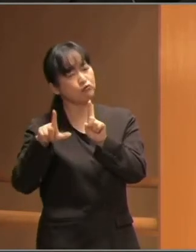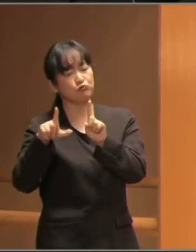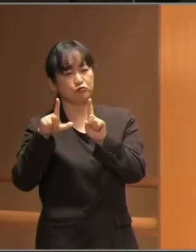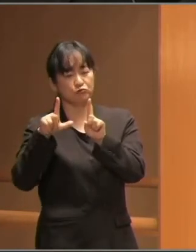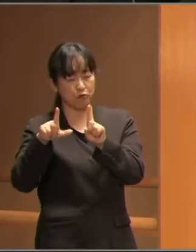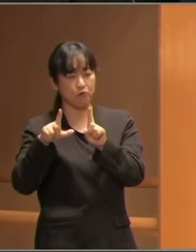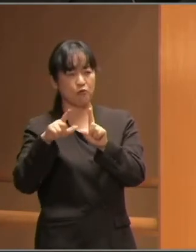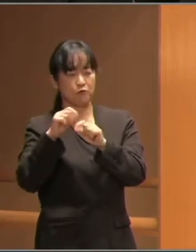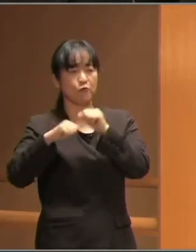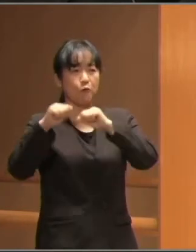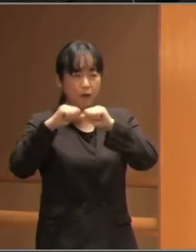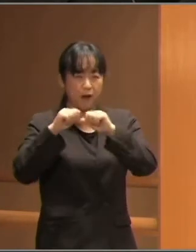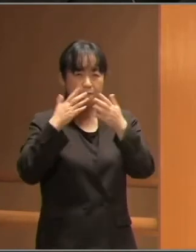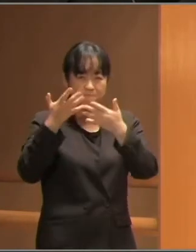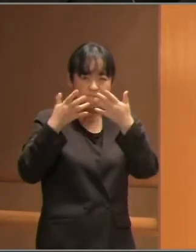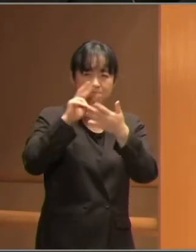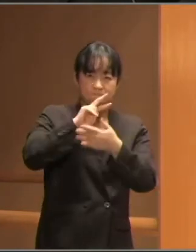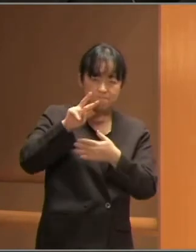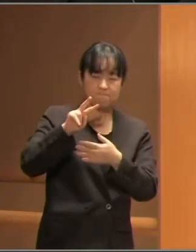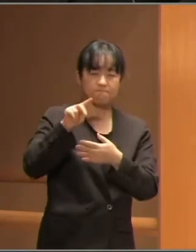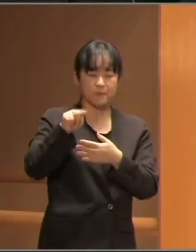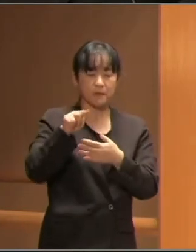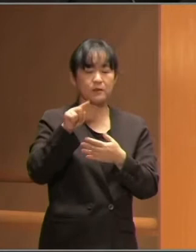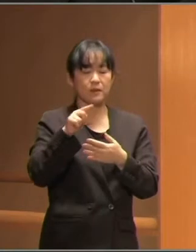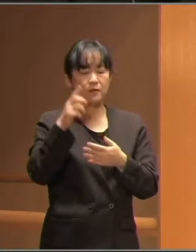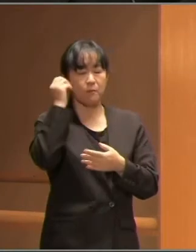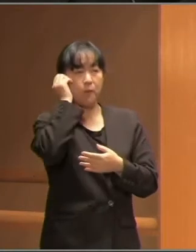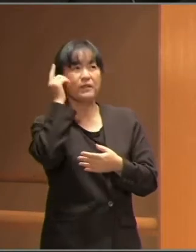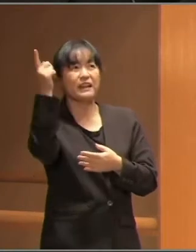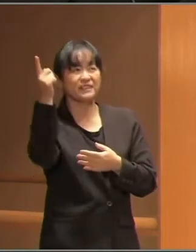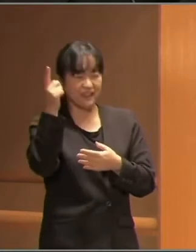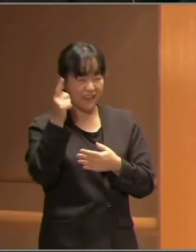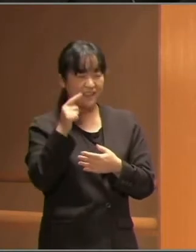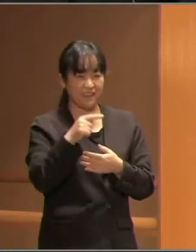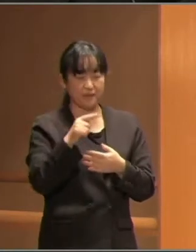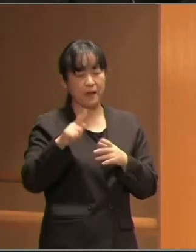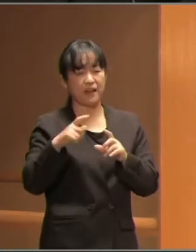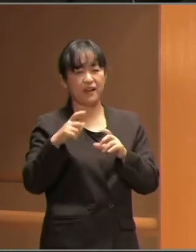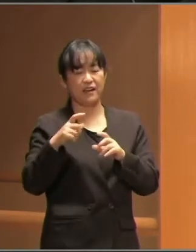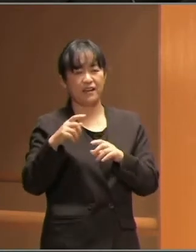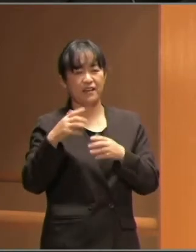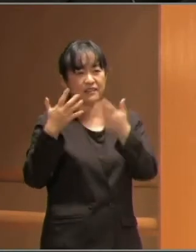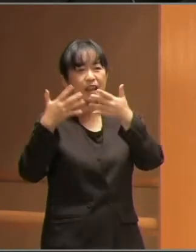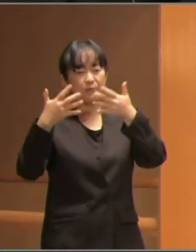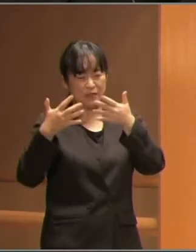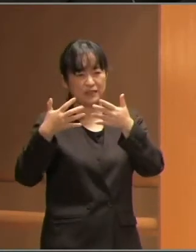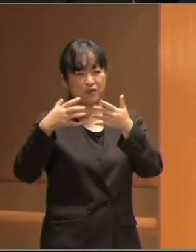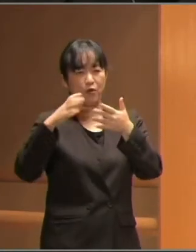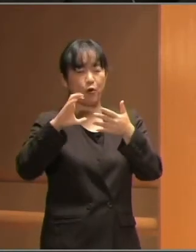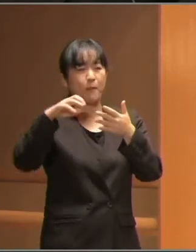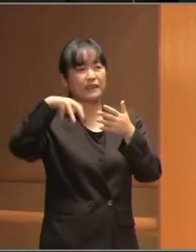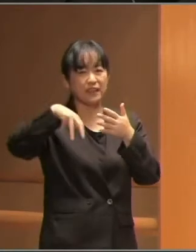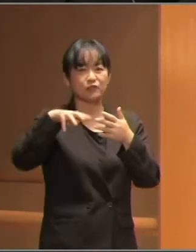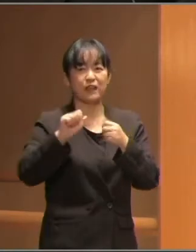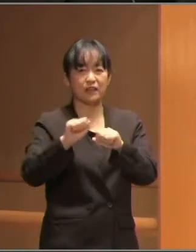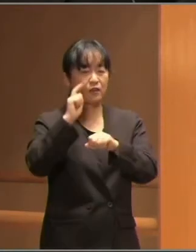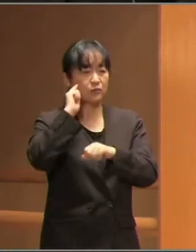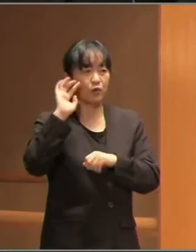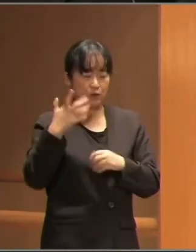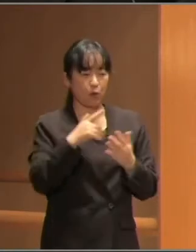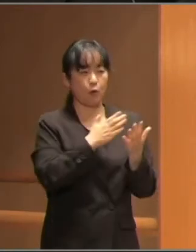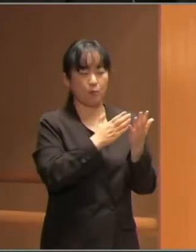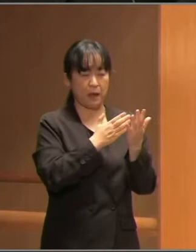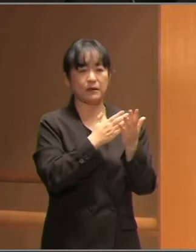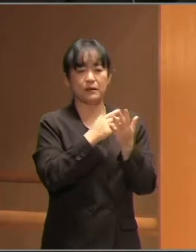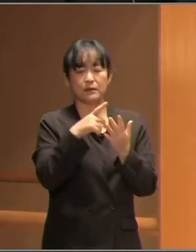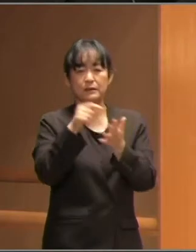of Toyota Motor Corporation. And thinking about that, I put the title as Increase the Options, like the of news